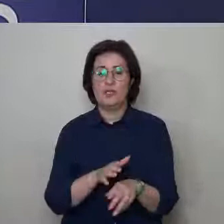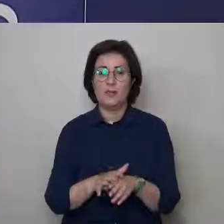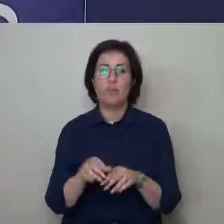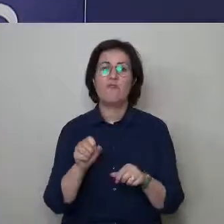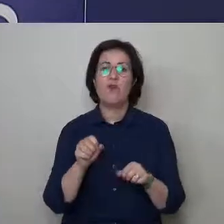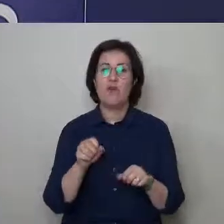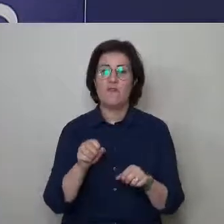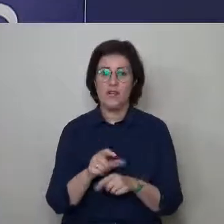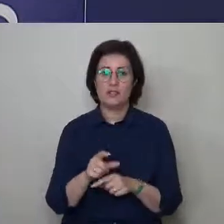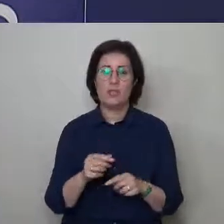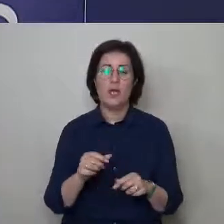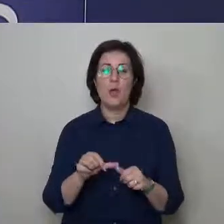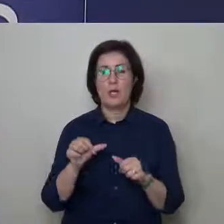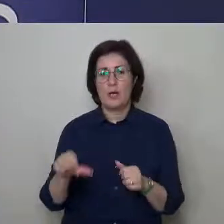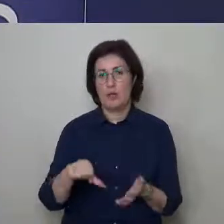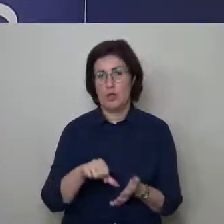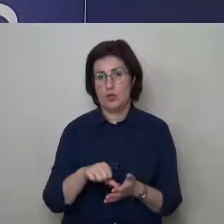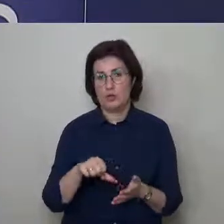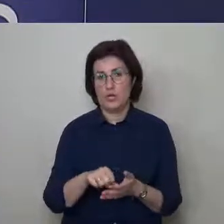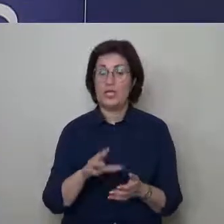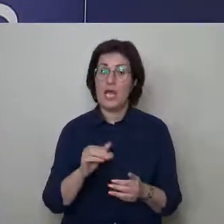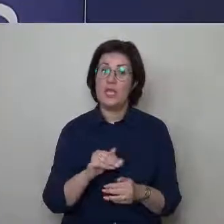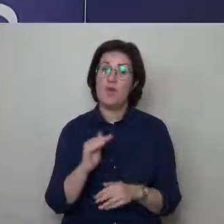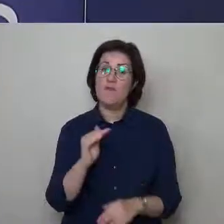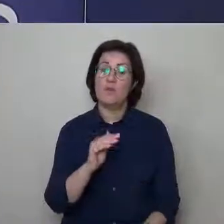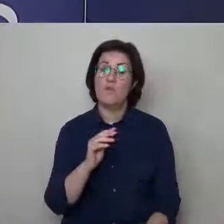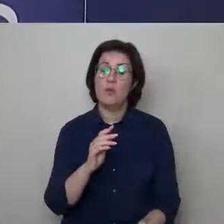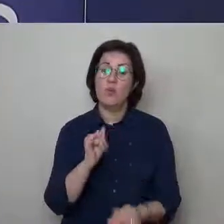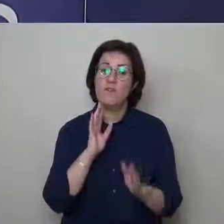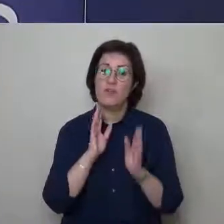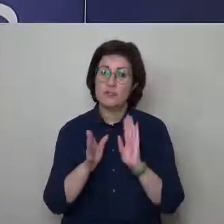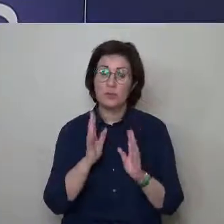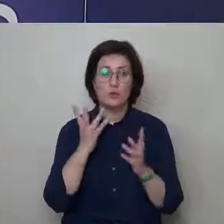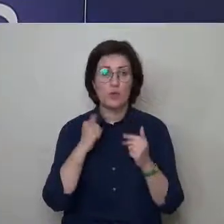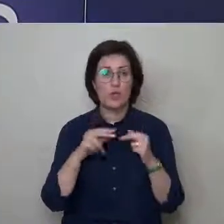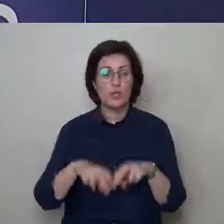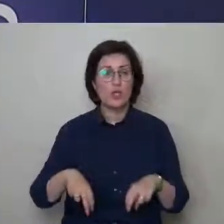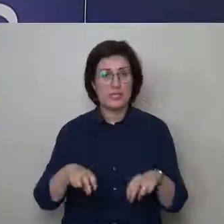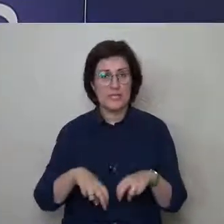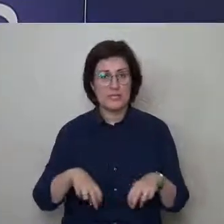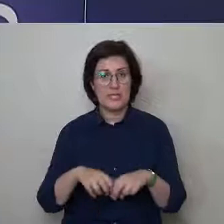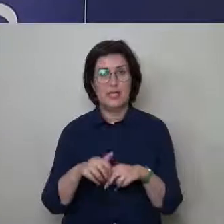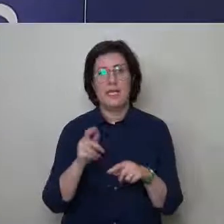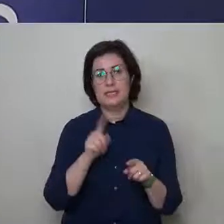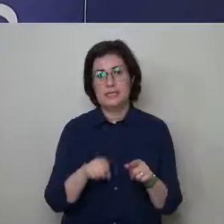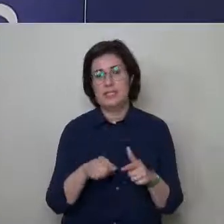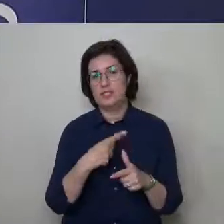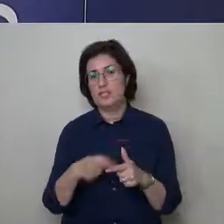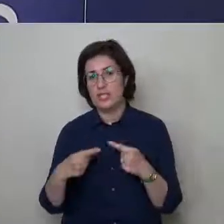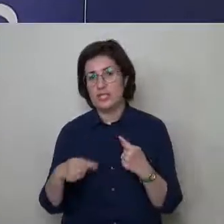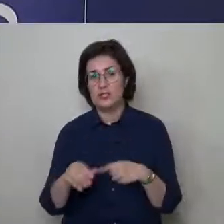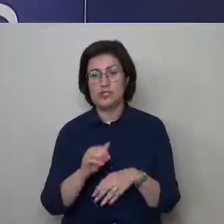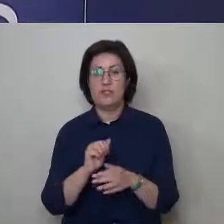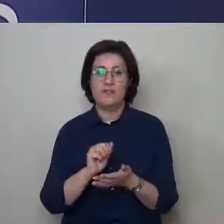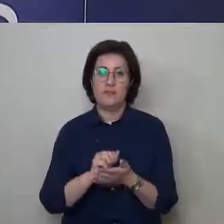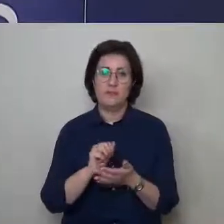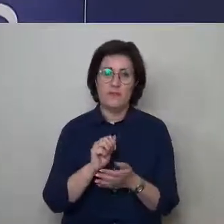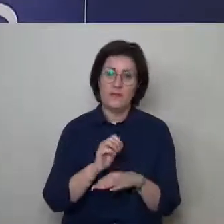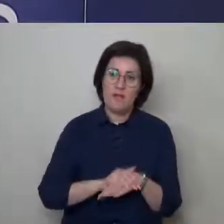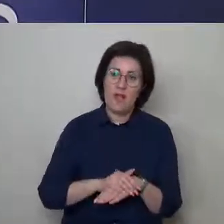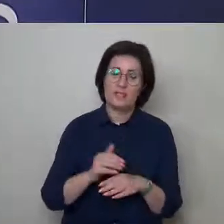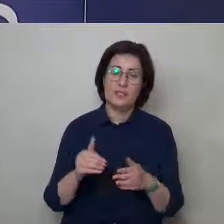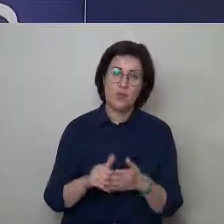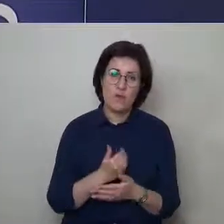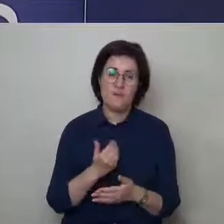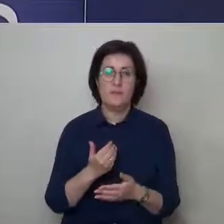can terminate the mandate of a certain member. However, Facebook, when certain